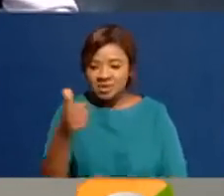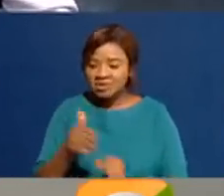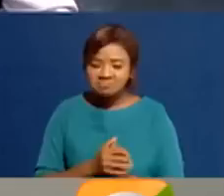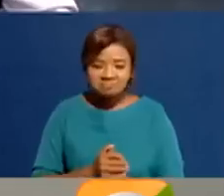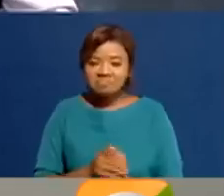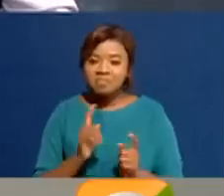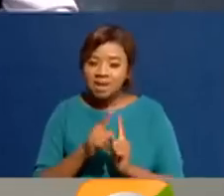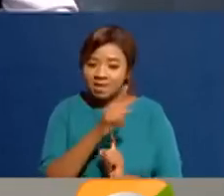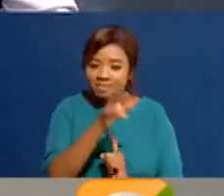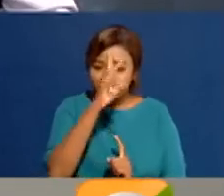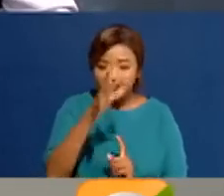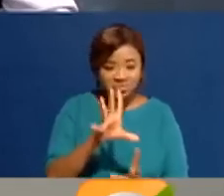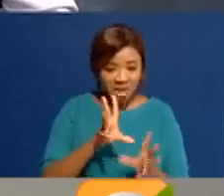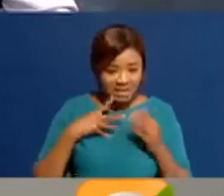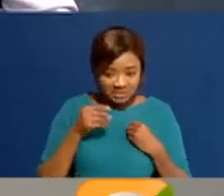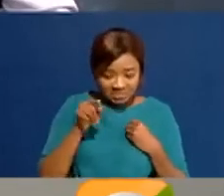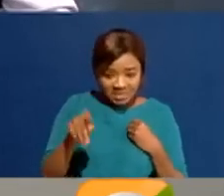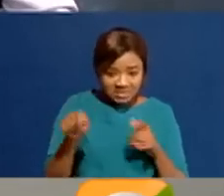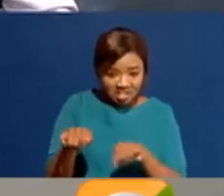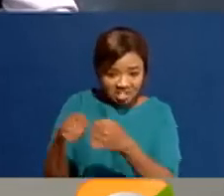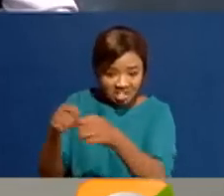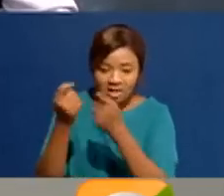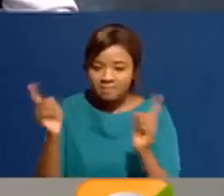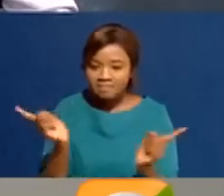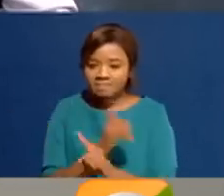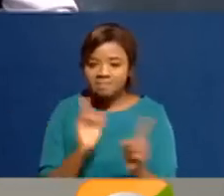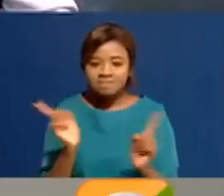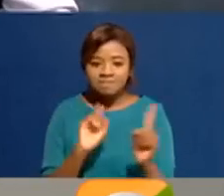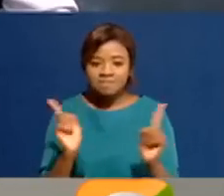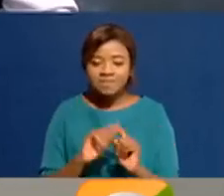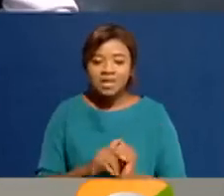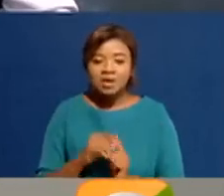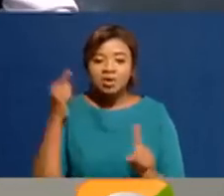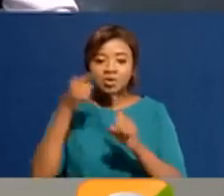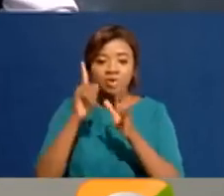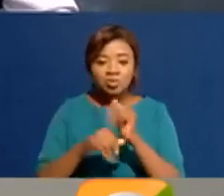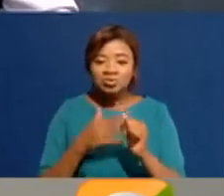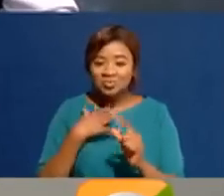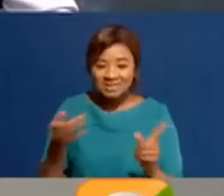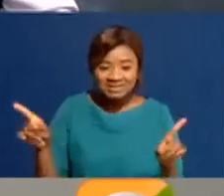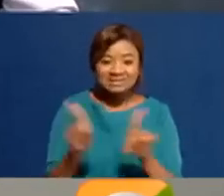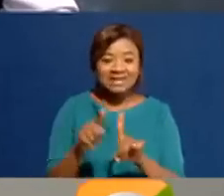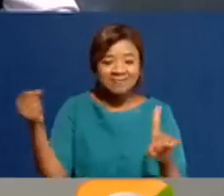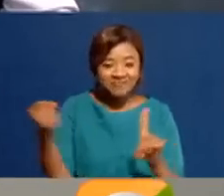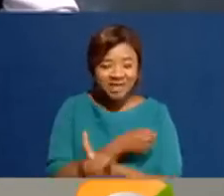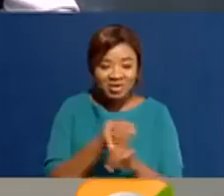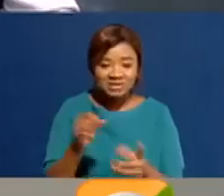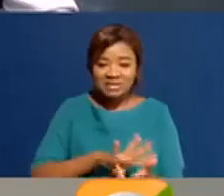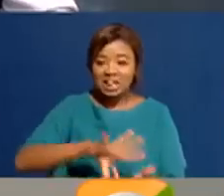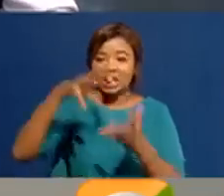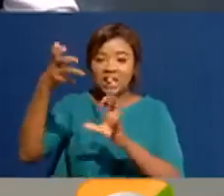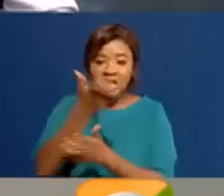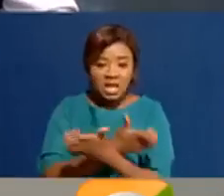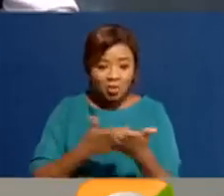enforcement agencies would not tolerate the reported plans to repeat the violent, chaotic, and economically